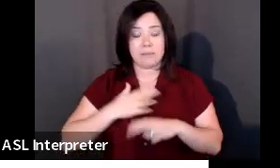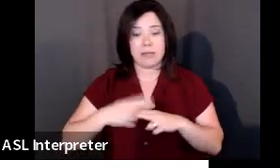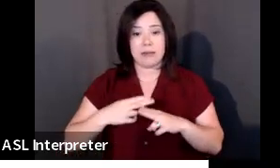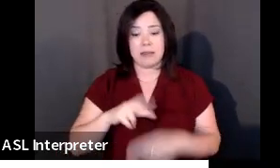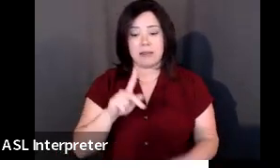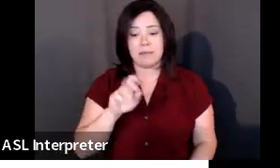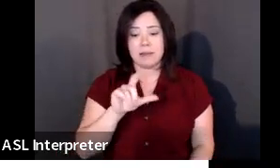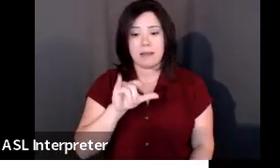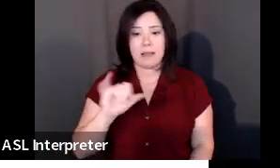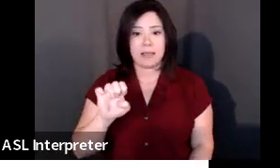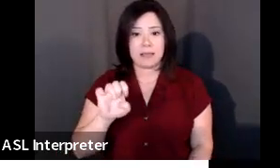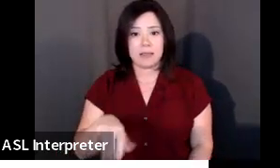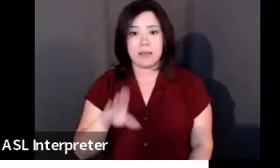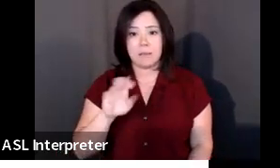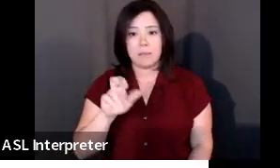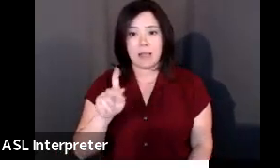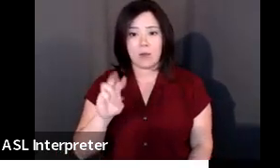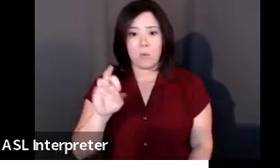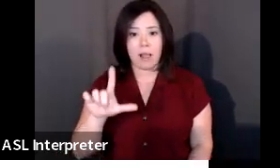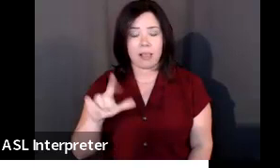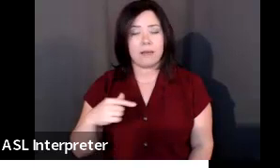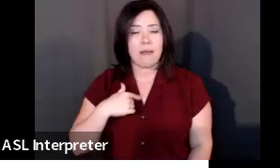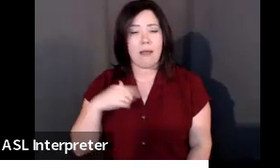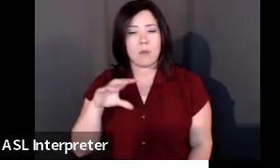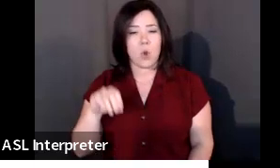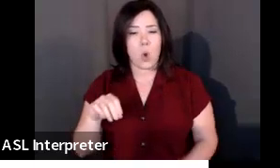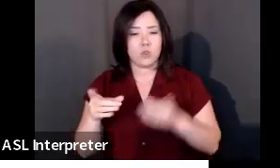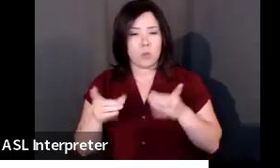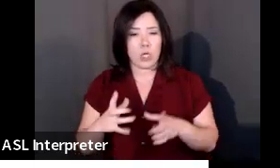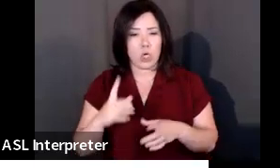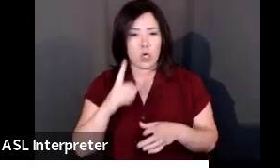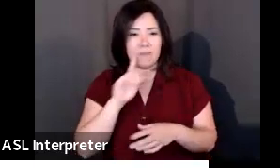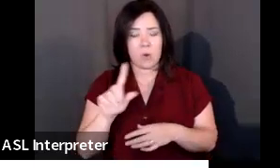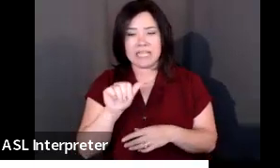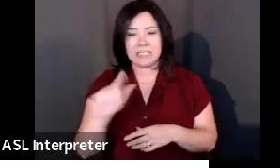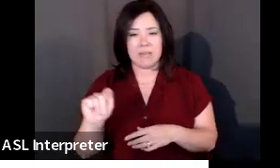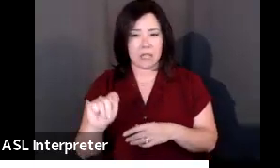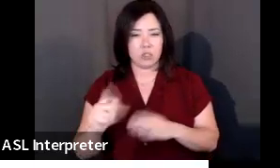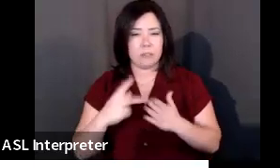I am co-director for the Michigan Assistive Technology program.